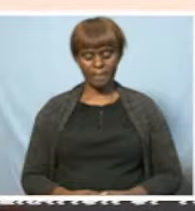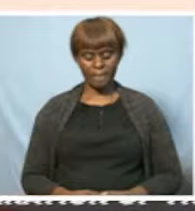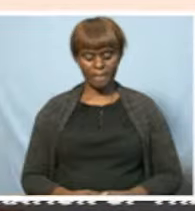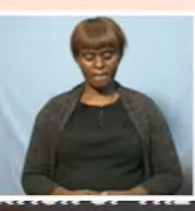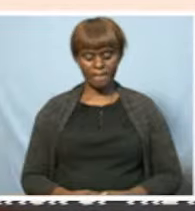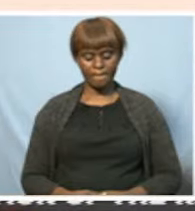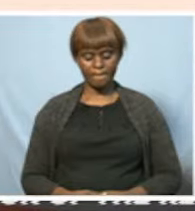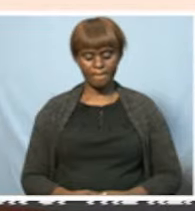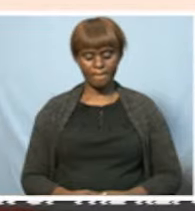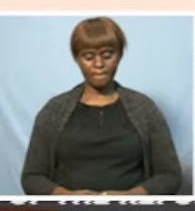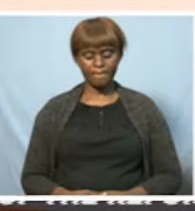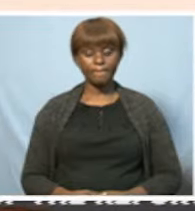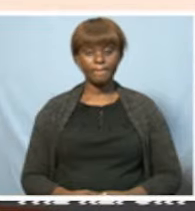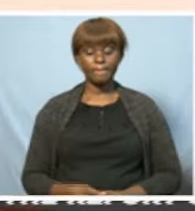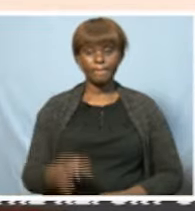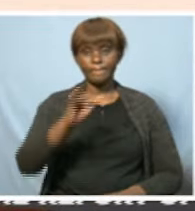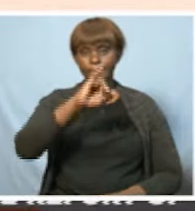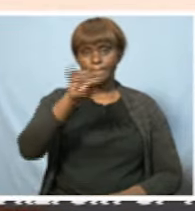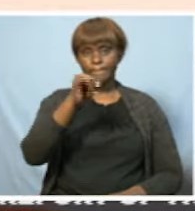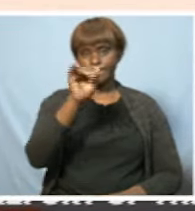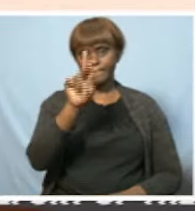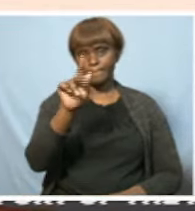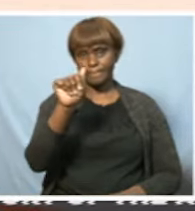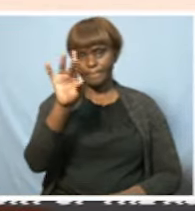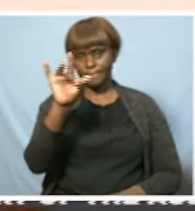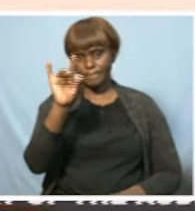18. JK 18, the last one.